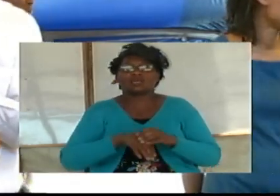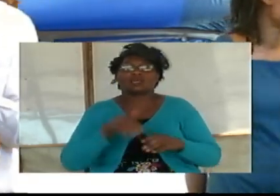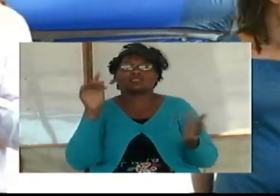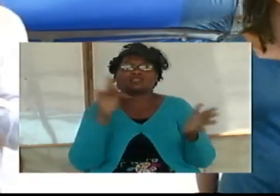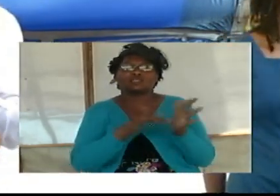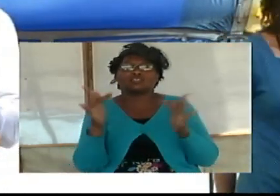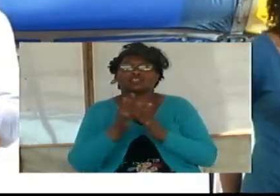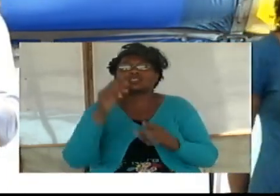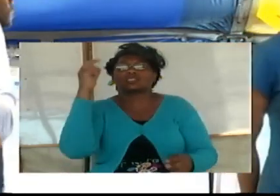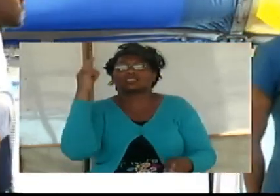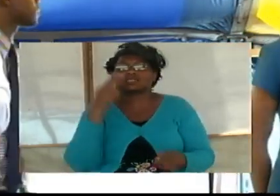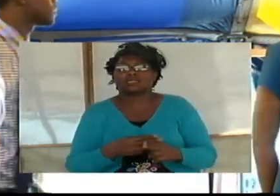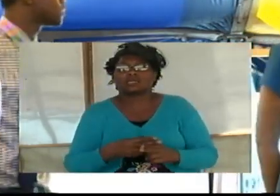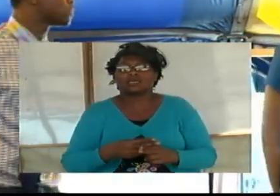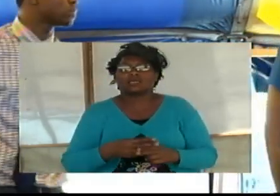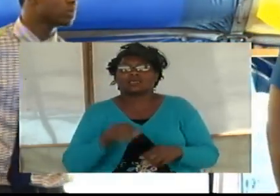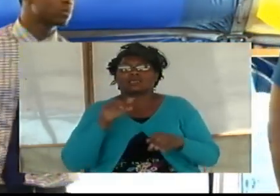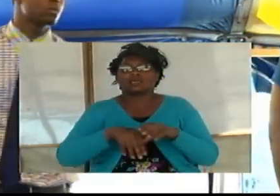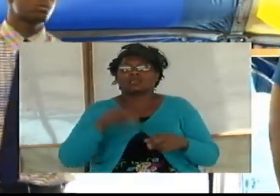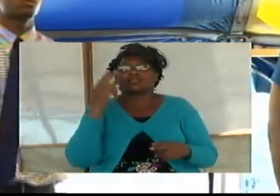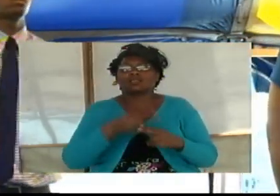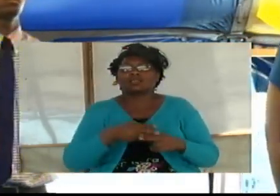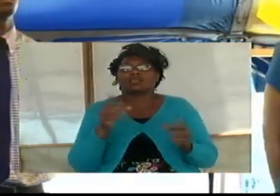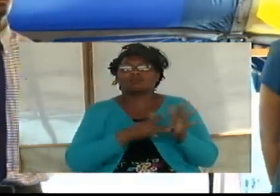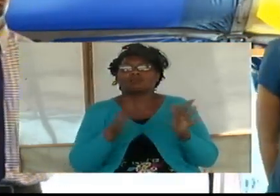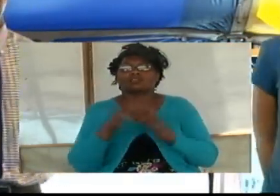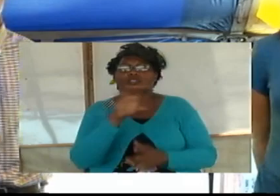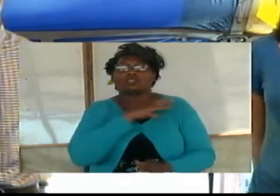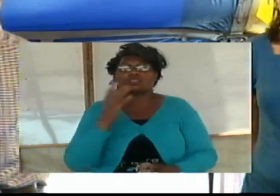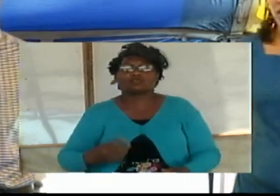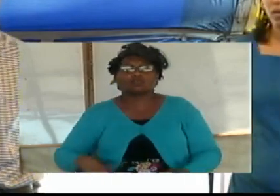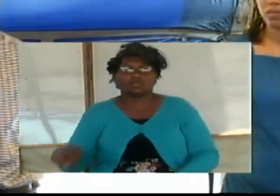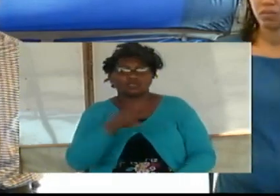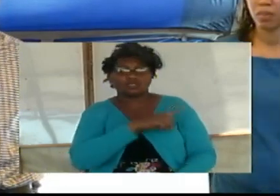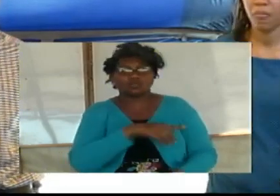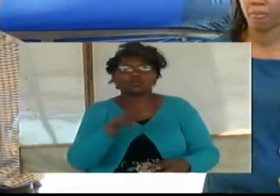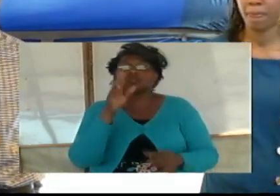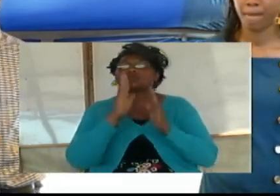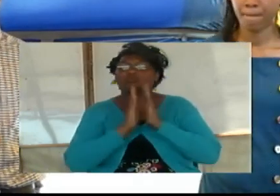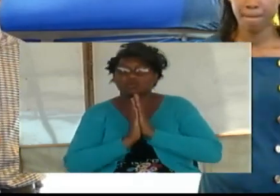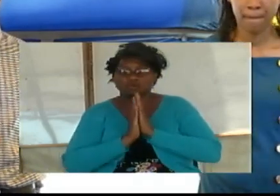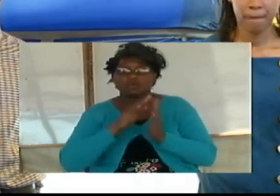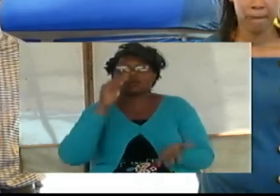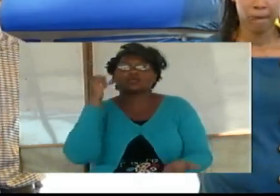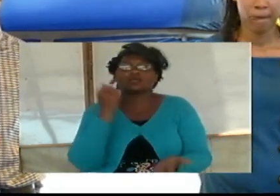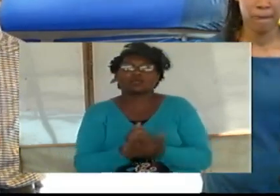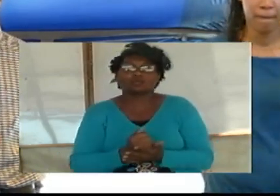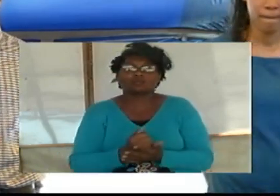In the name of Jesus Christ, we pray. We thank you.